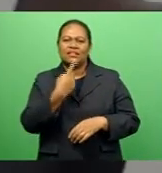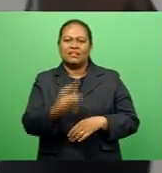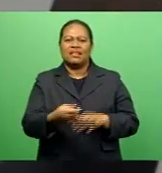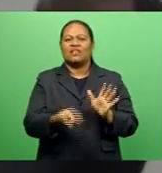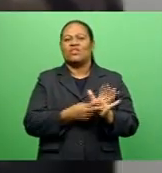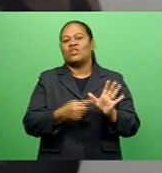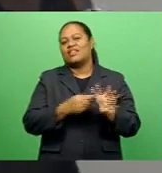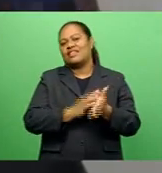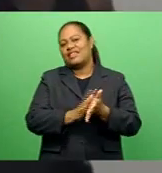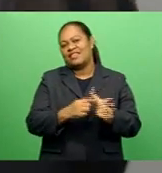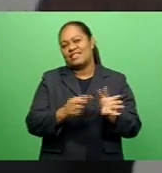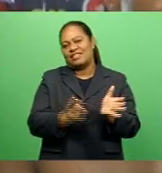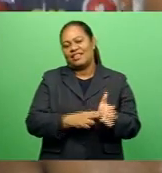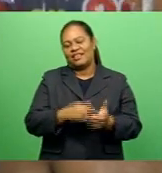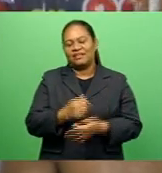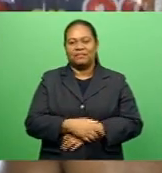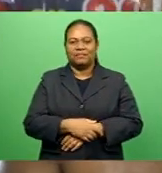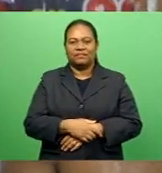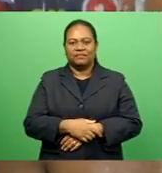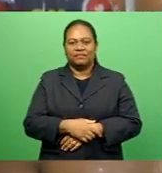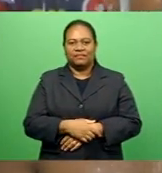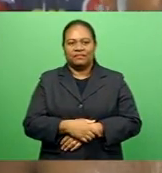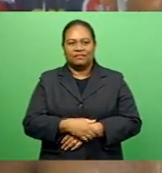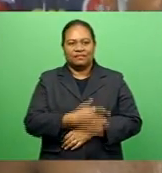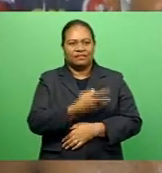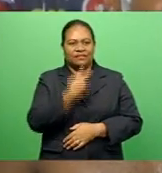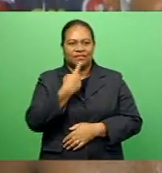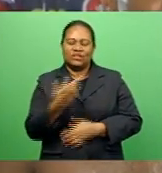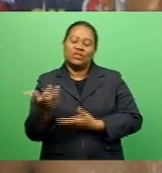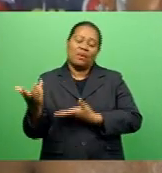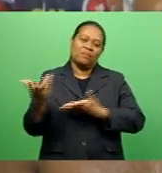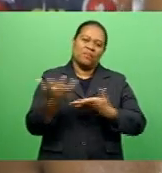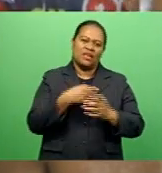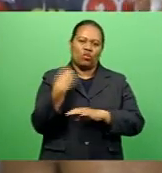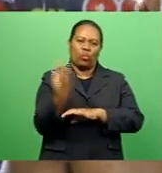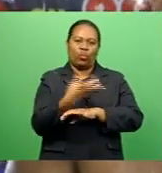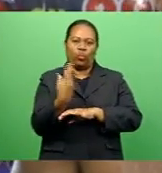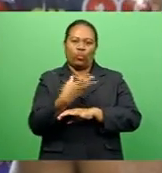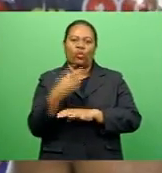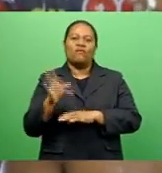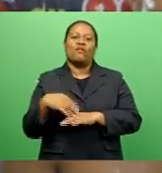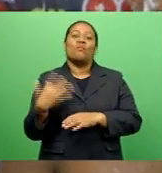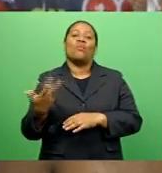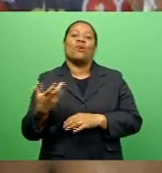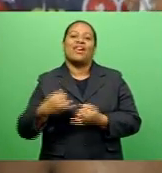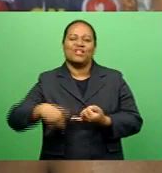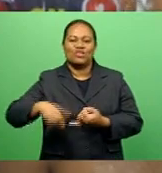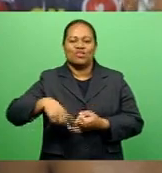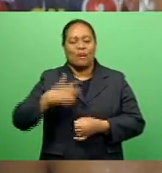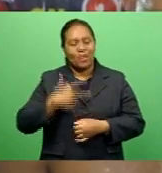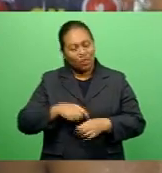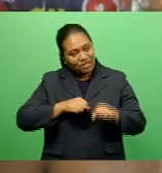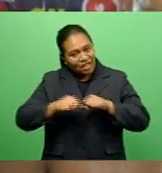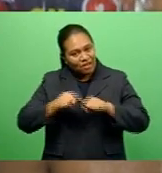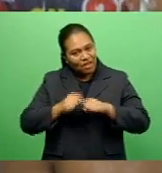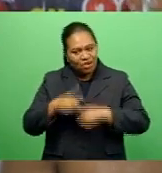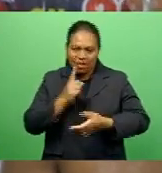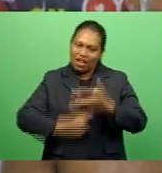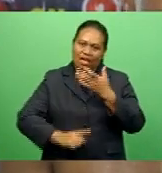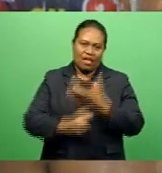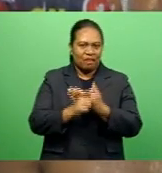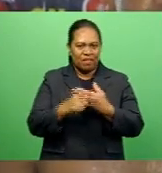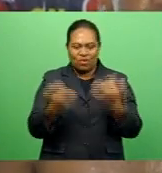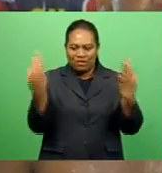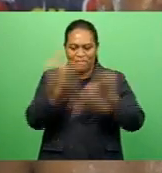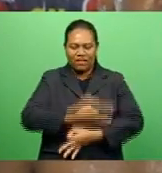Singh. Make sure you bring an ambulance from Suva, because this fight is going to knock you out. And this